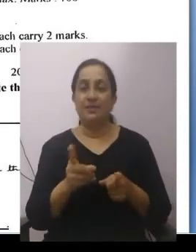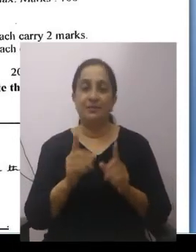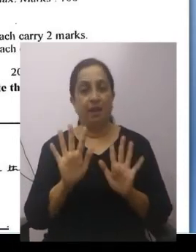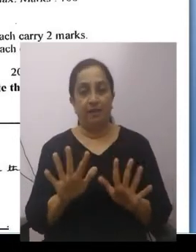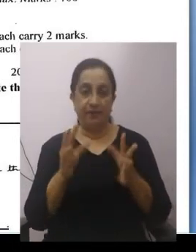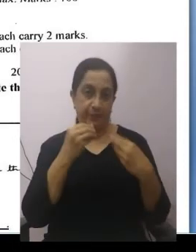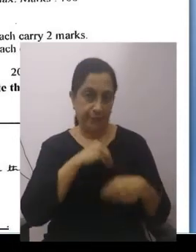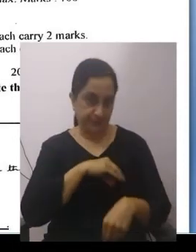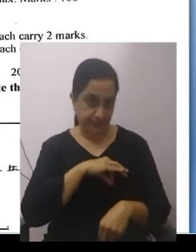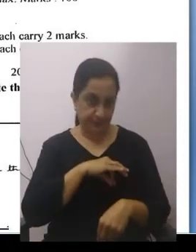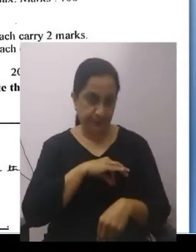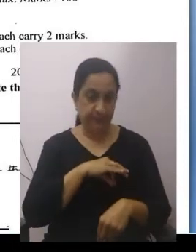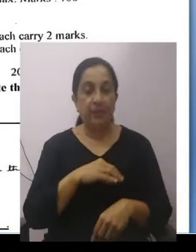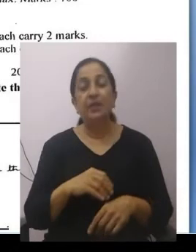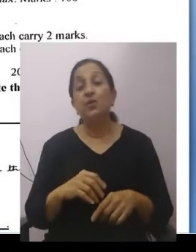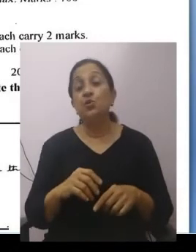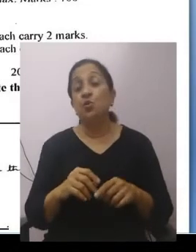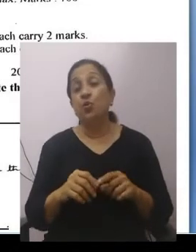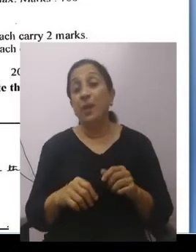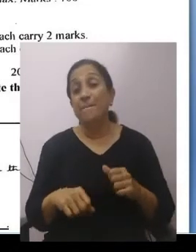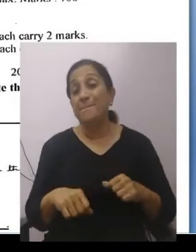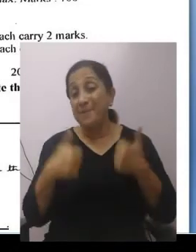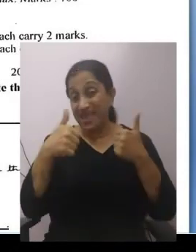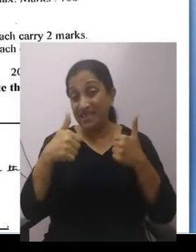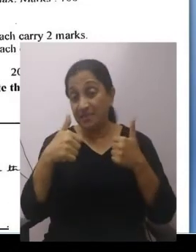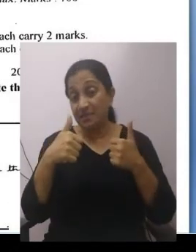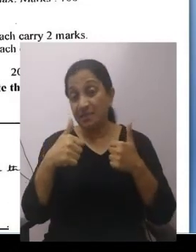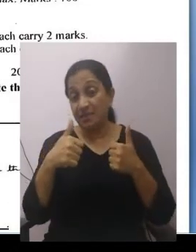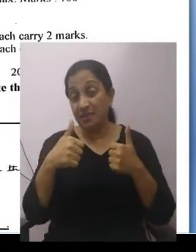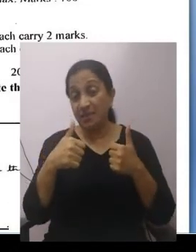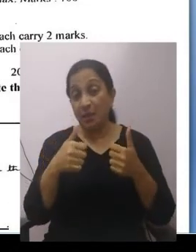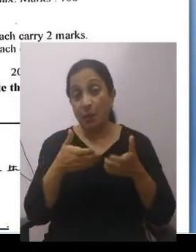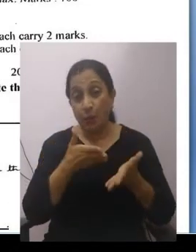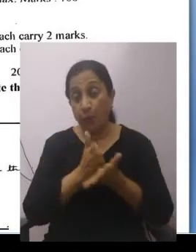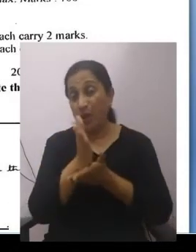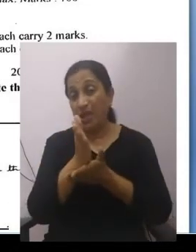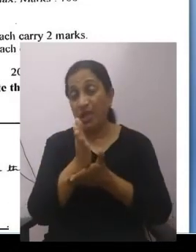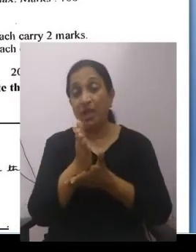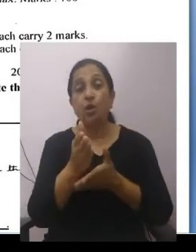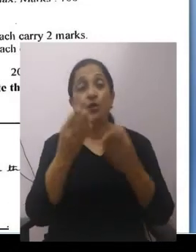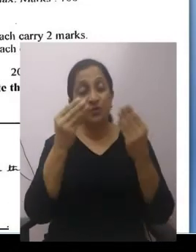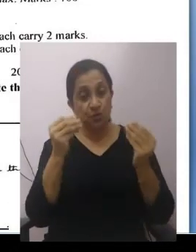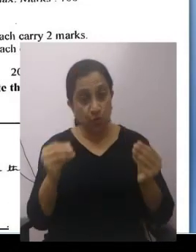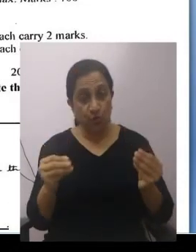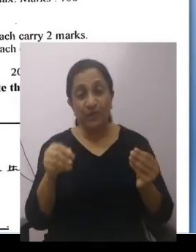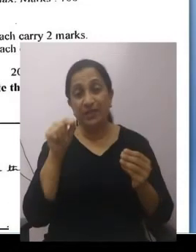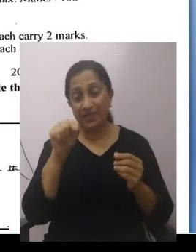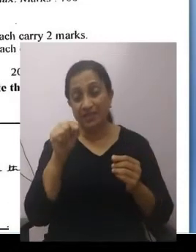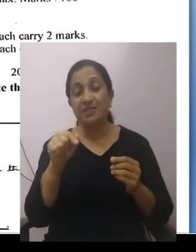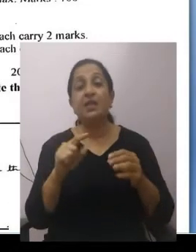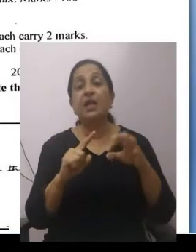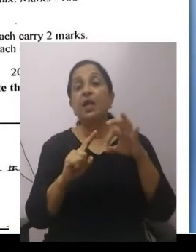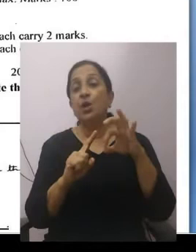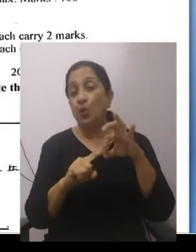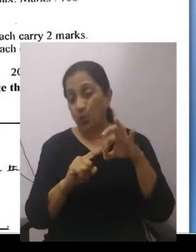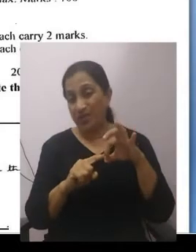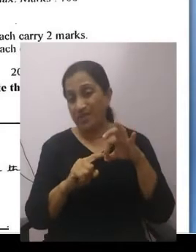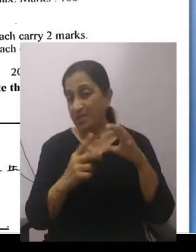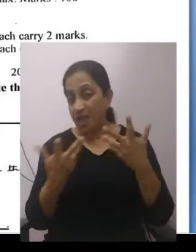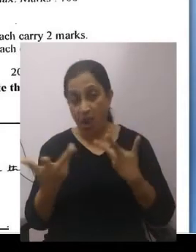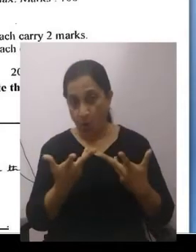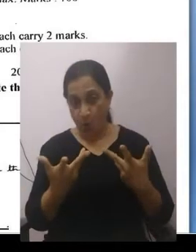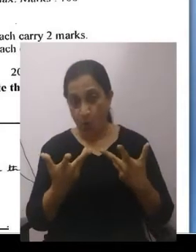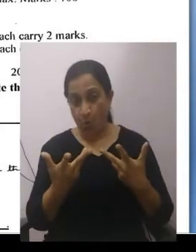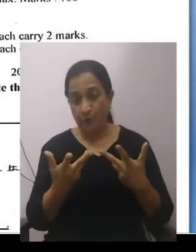Remember, the best method to solve objective here, questions here, is what